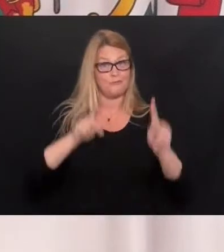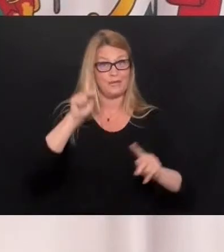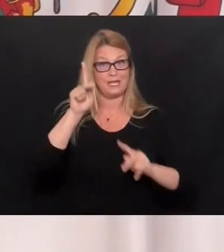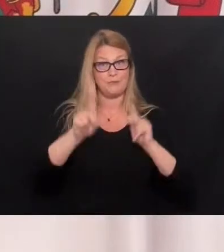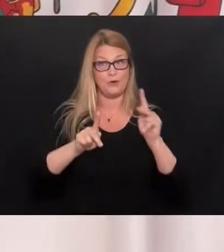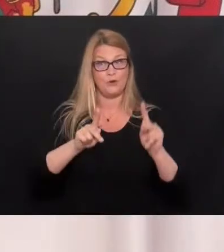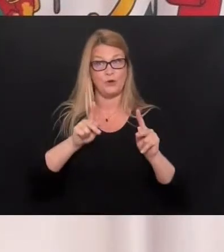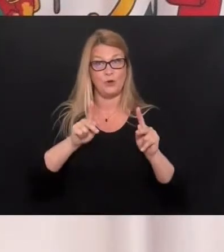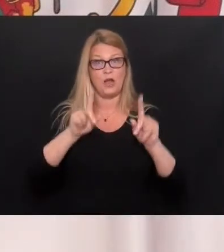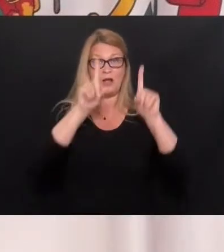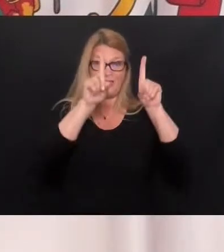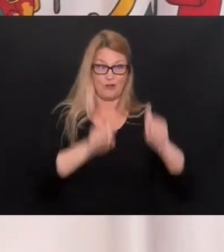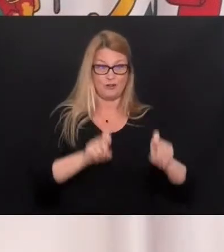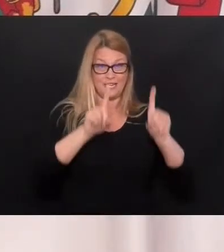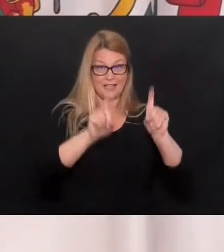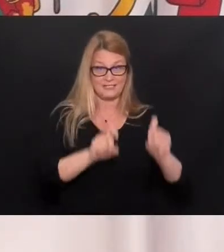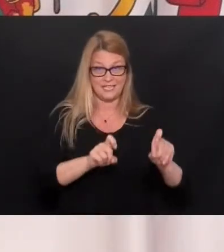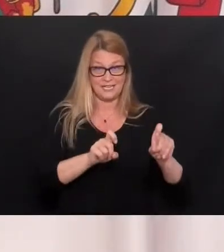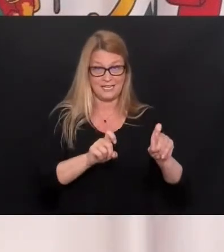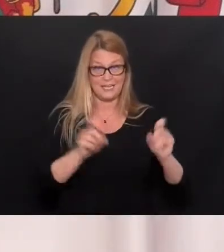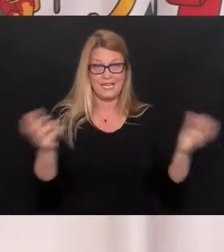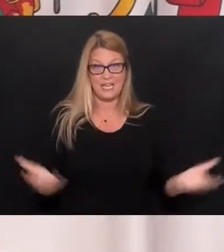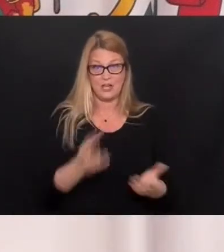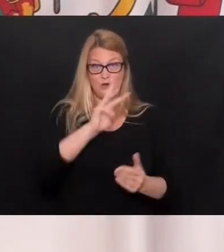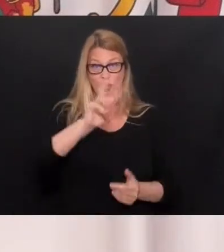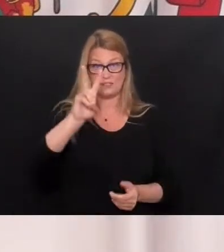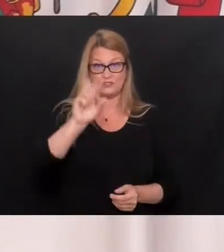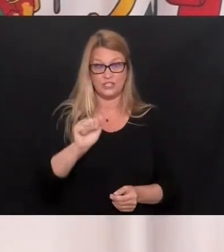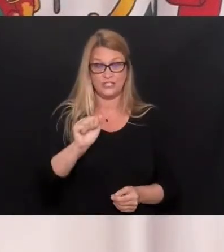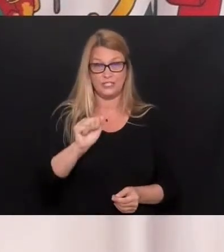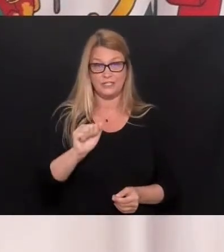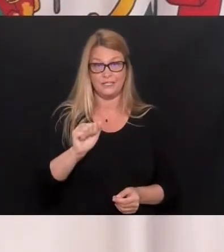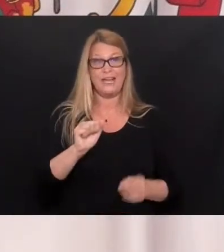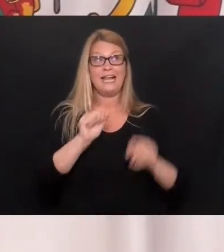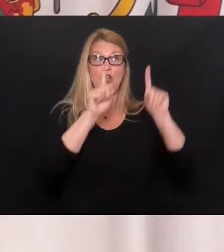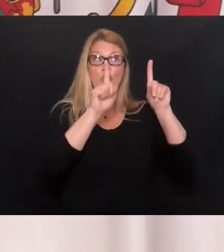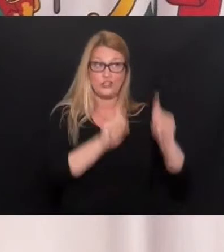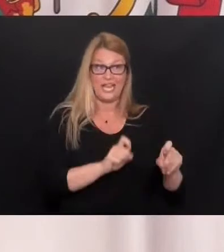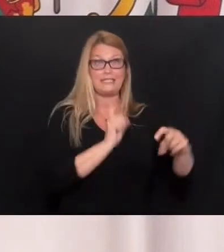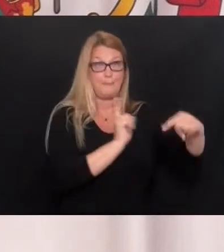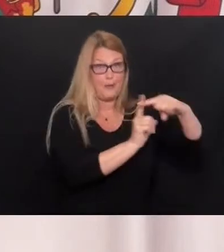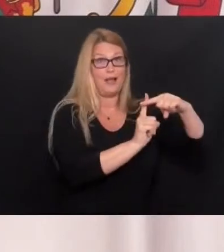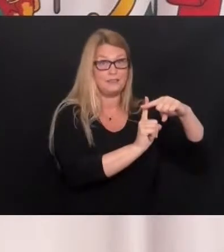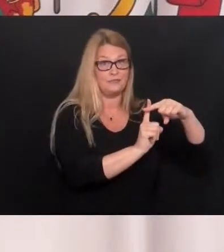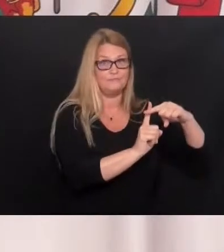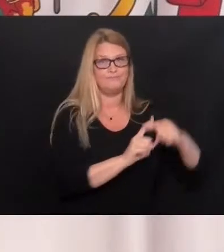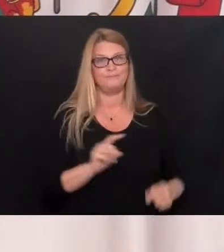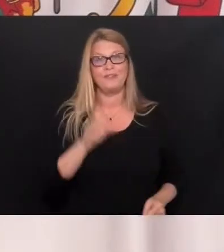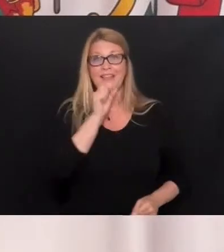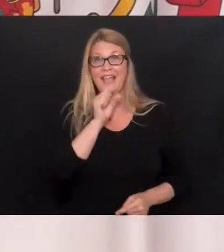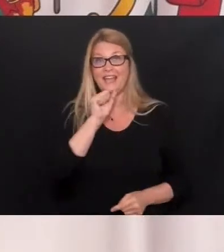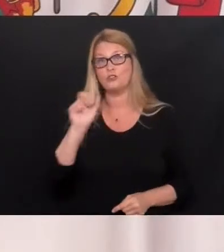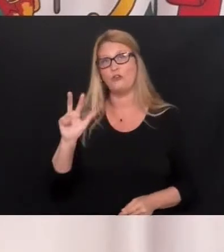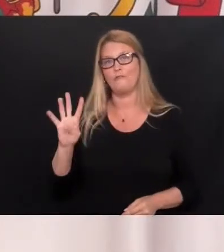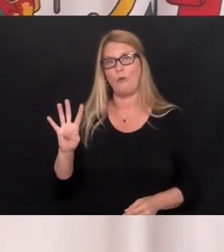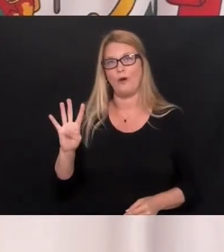are being tested in the state of West Virginia that are testing positive, 34 years old.